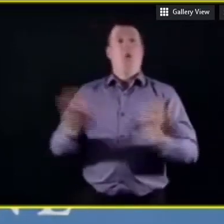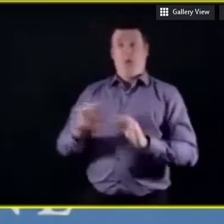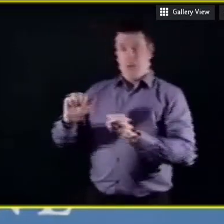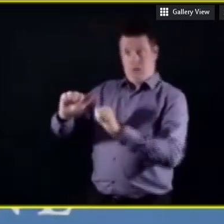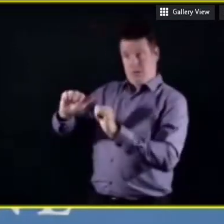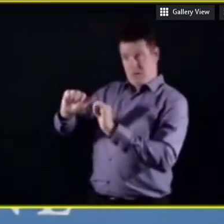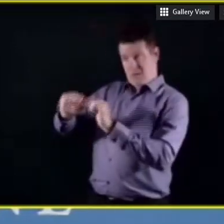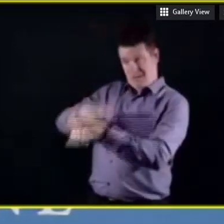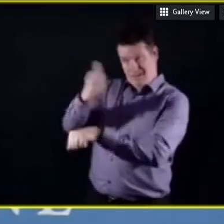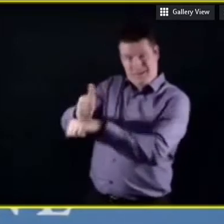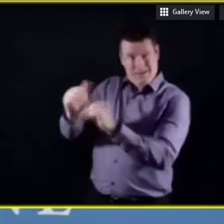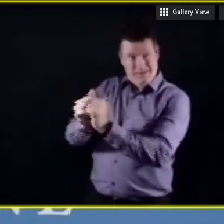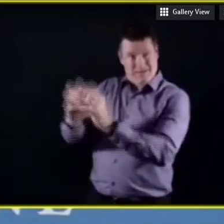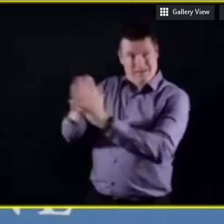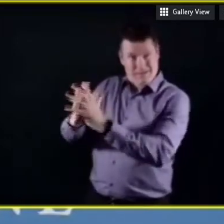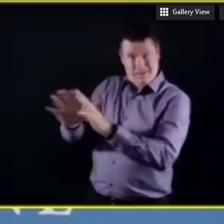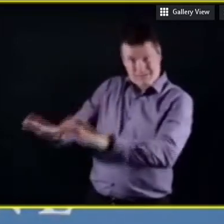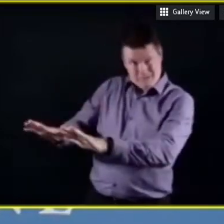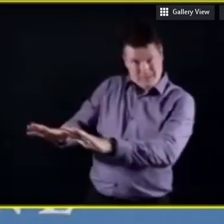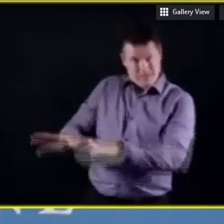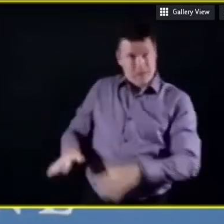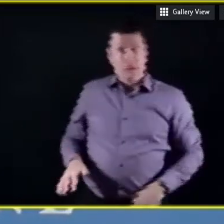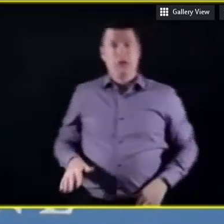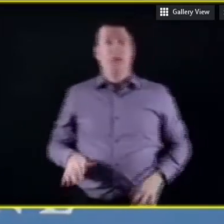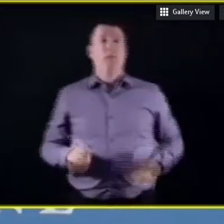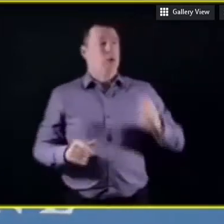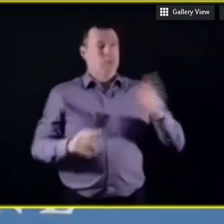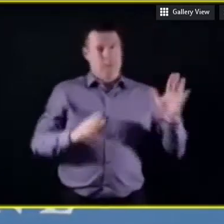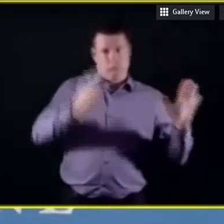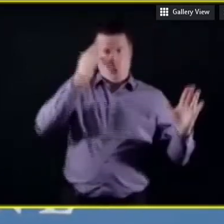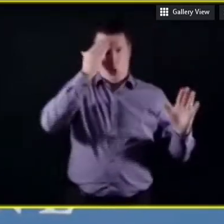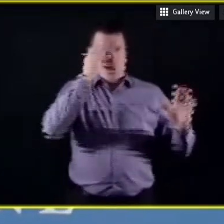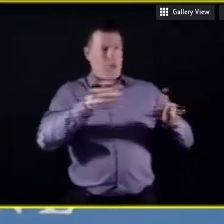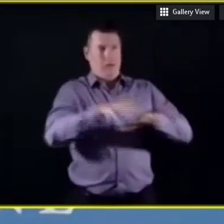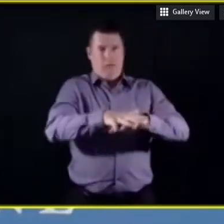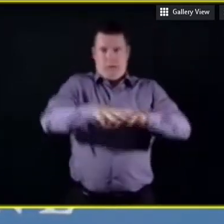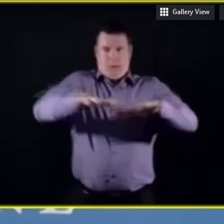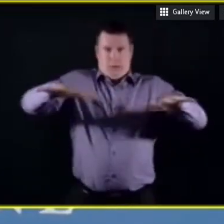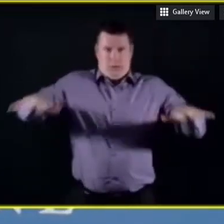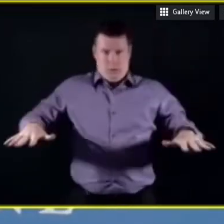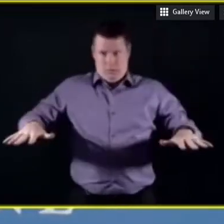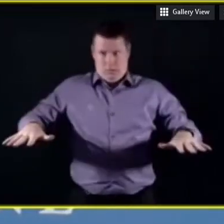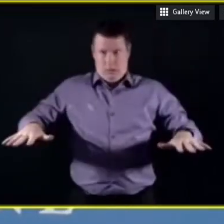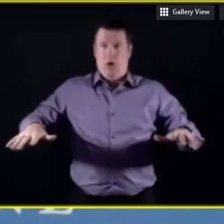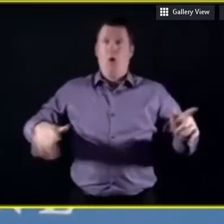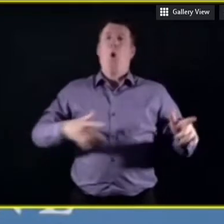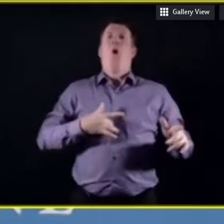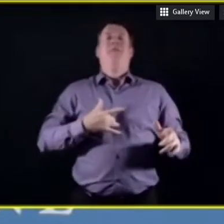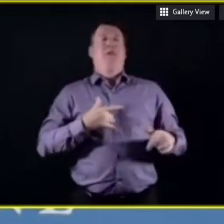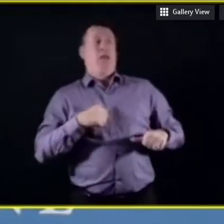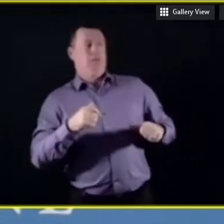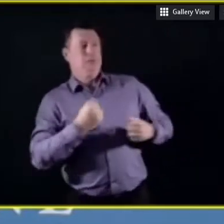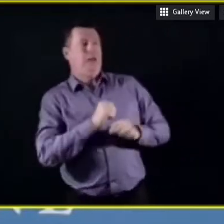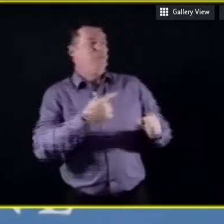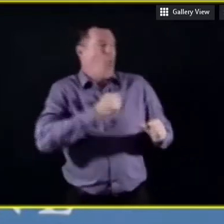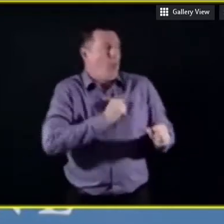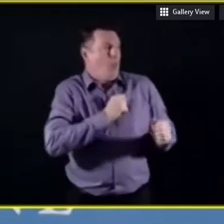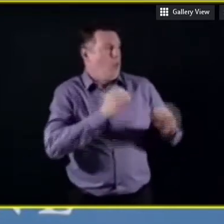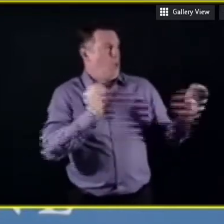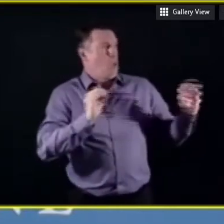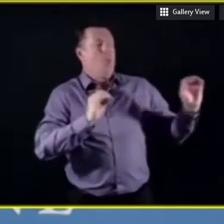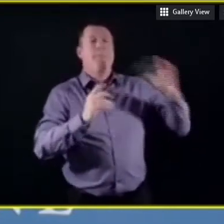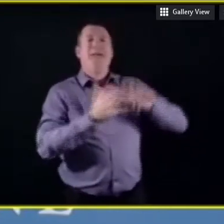services and routine physicals, I think we're going to still maintain what's really become the new paradigm of social distancing. And even